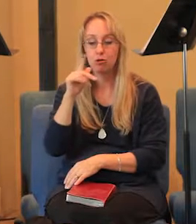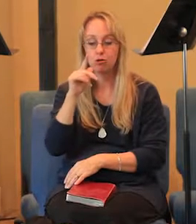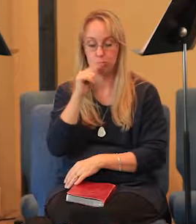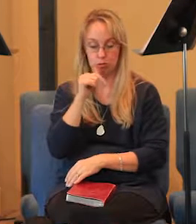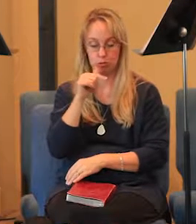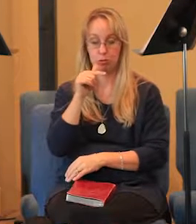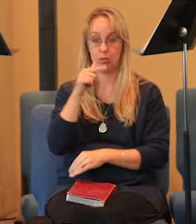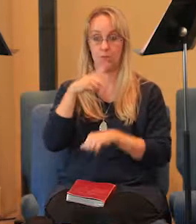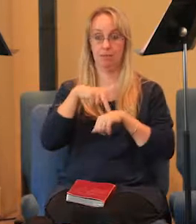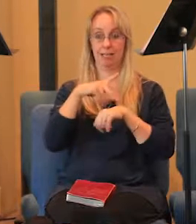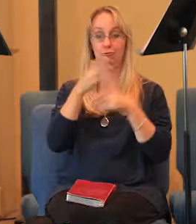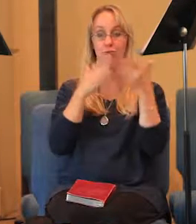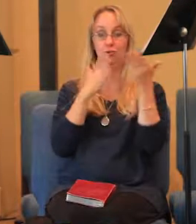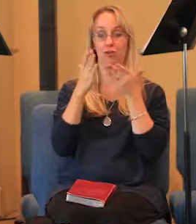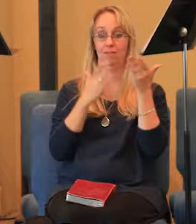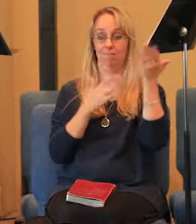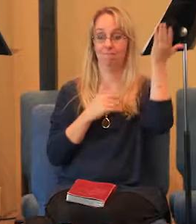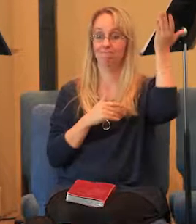of who he serves,